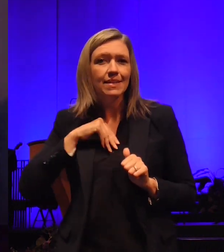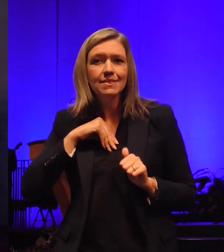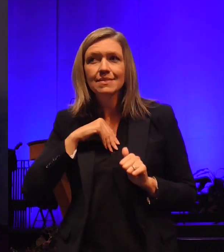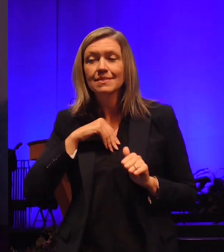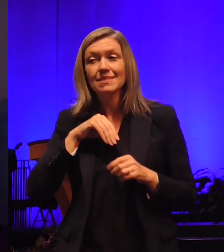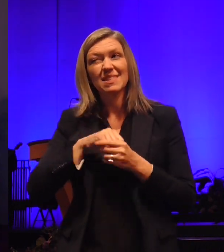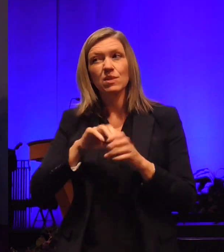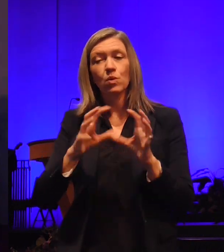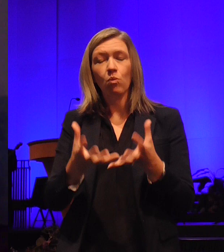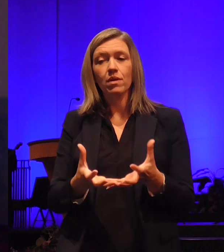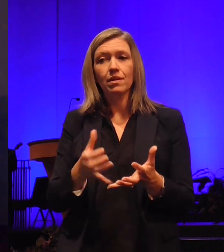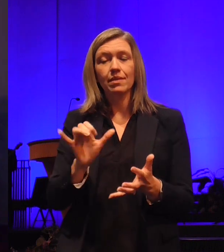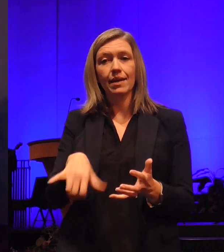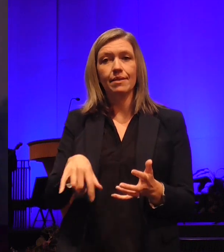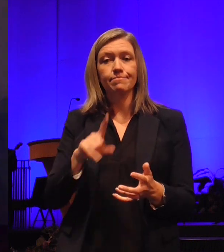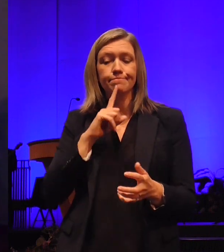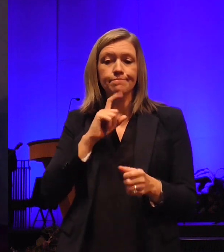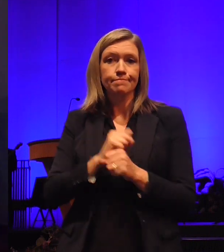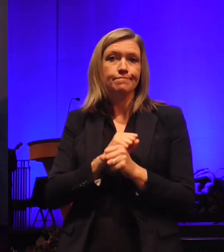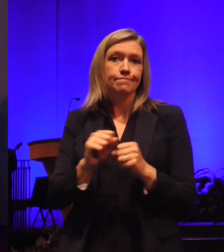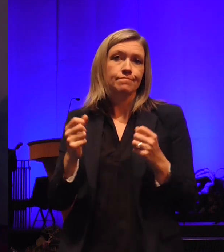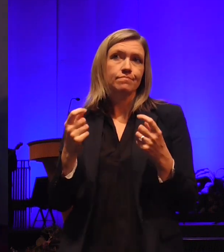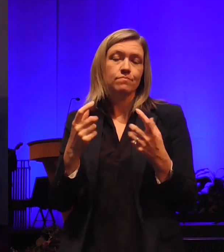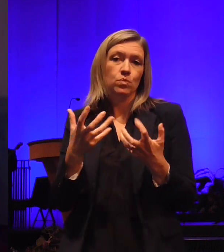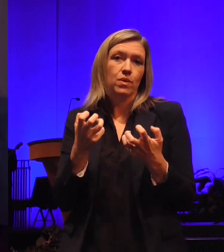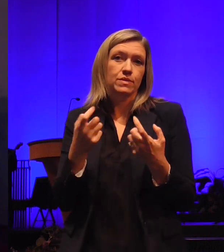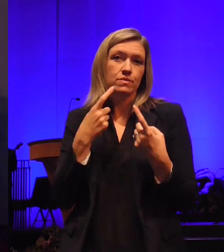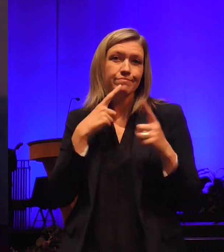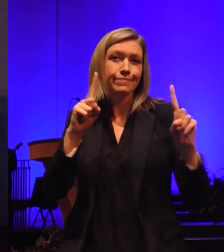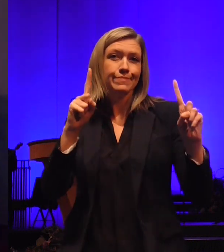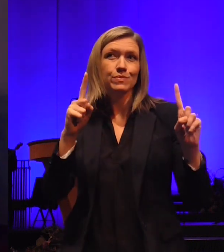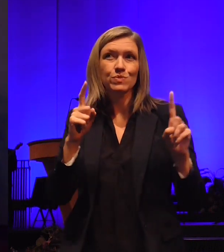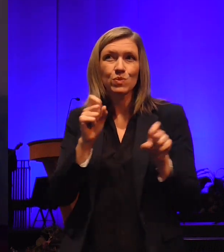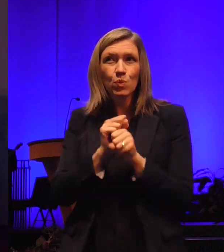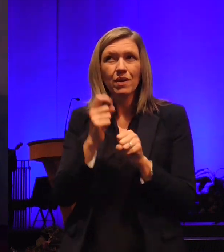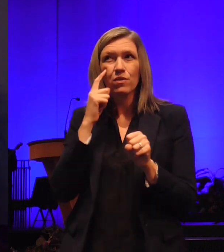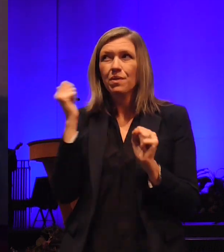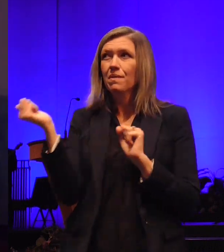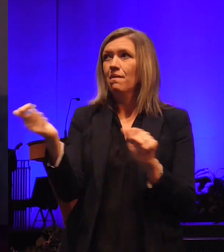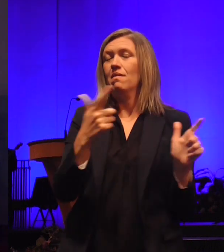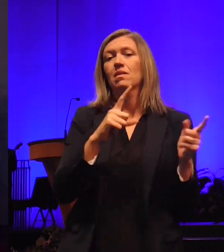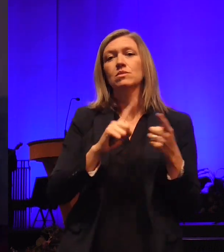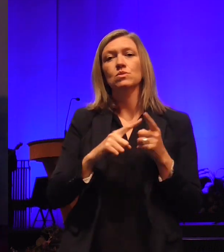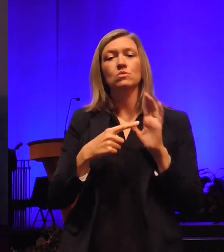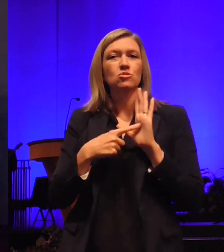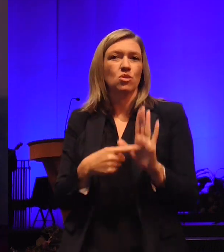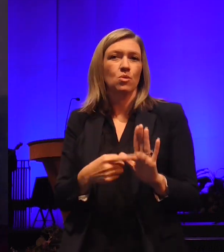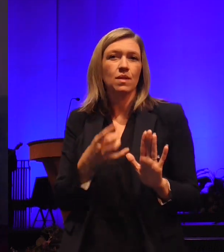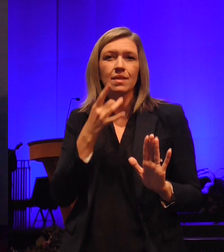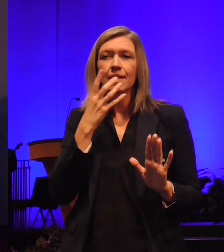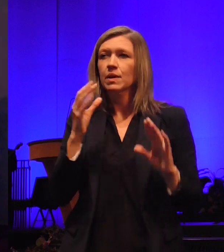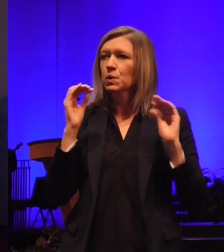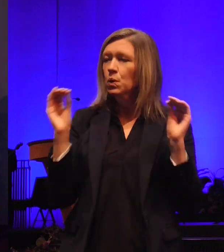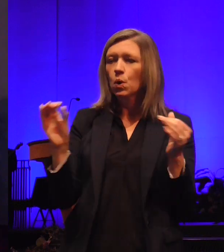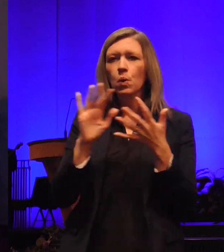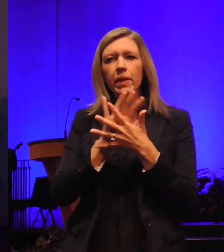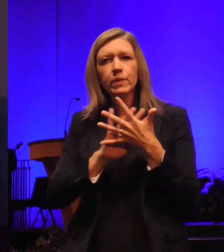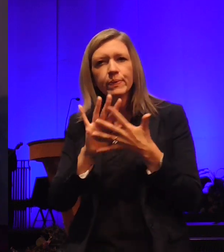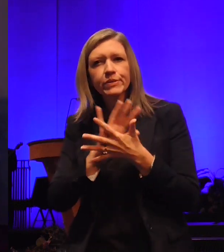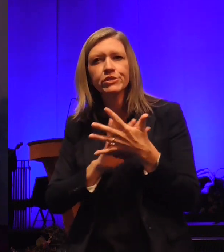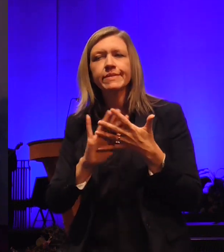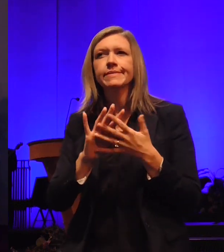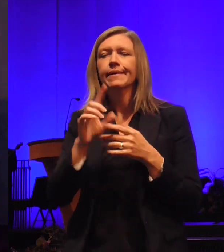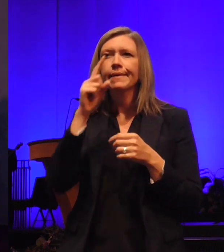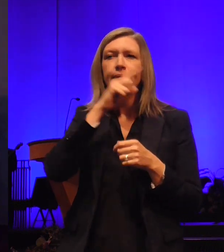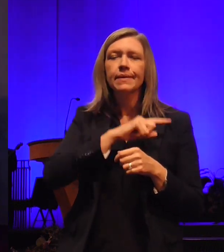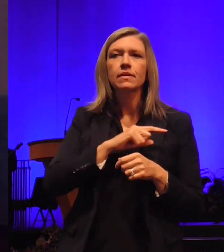that indeed works for everyone as a beacon of light without any illusions, grounded in the